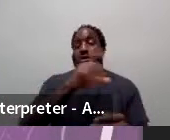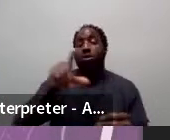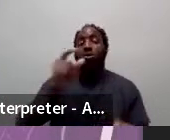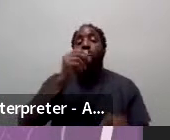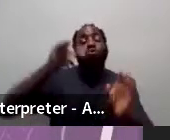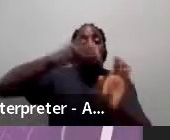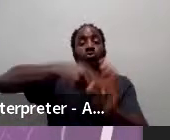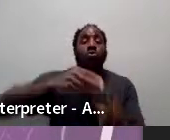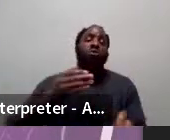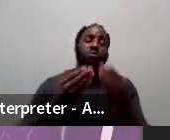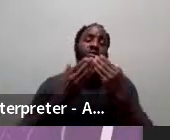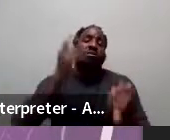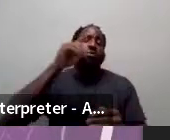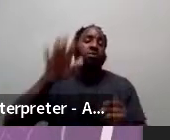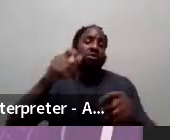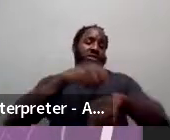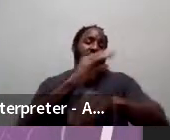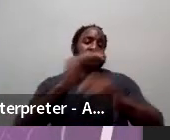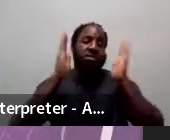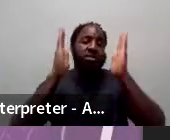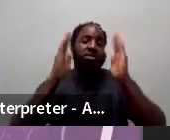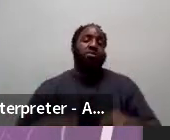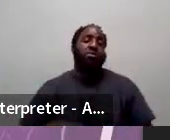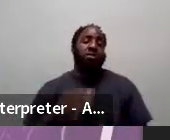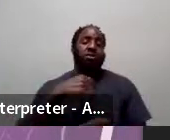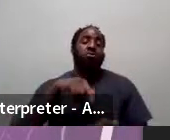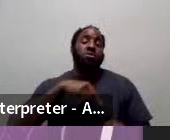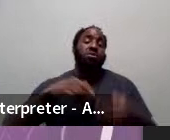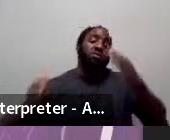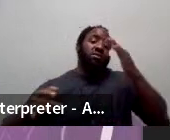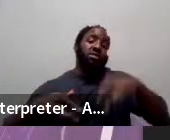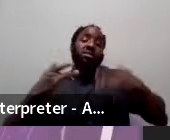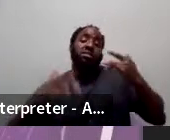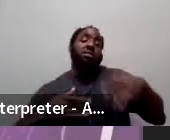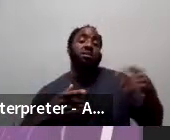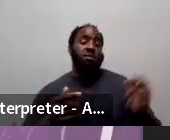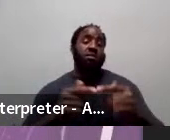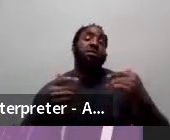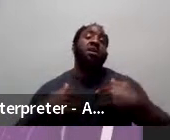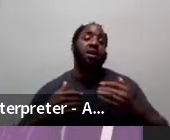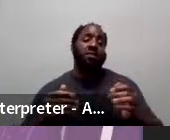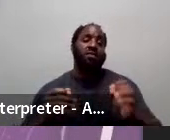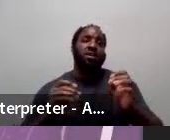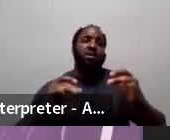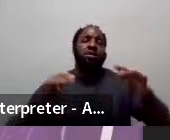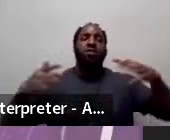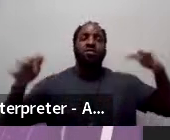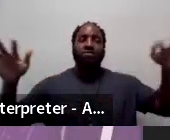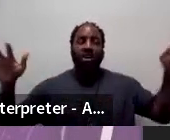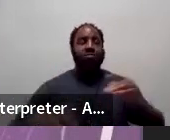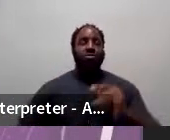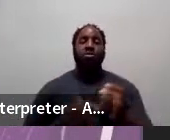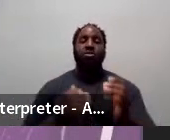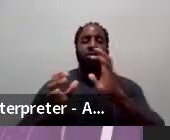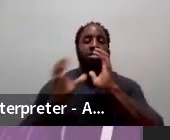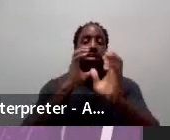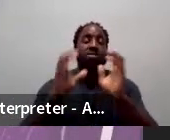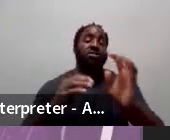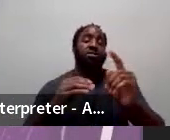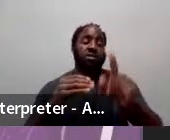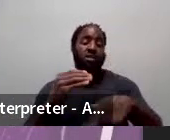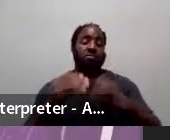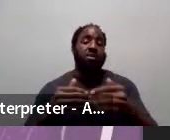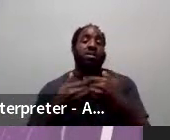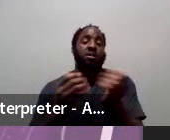this. We're excited about having a really robust community conversation about how to make sure that we get the